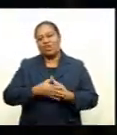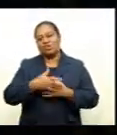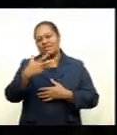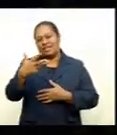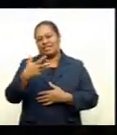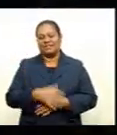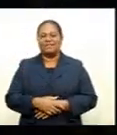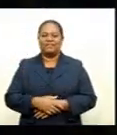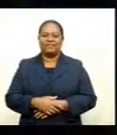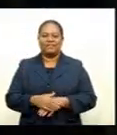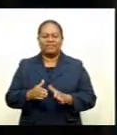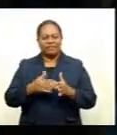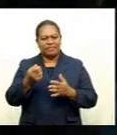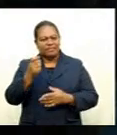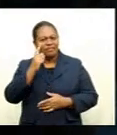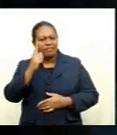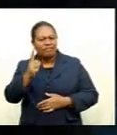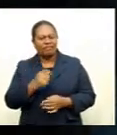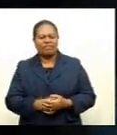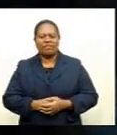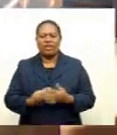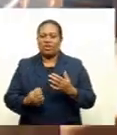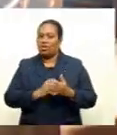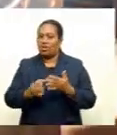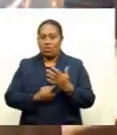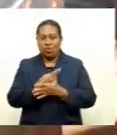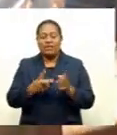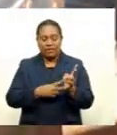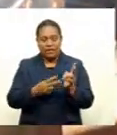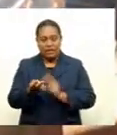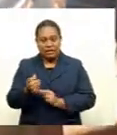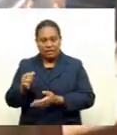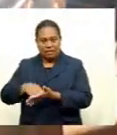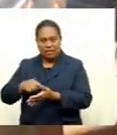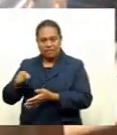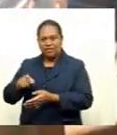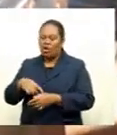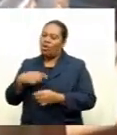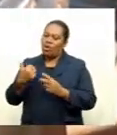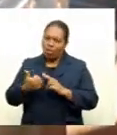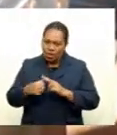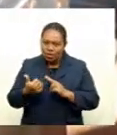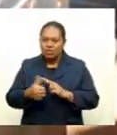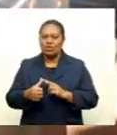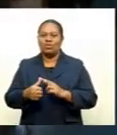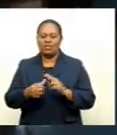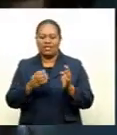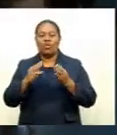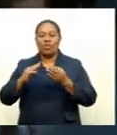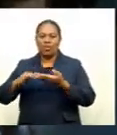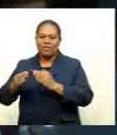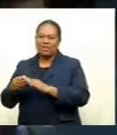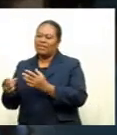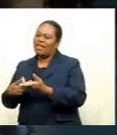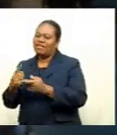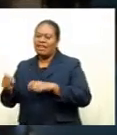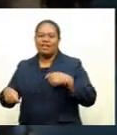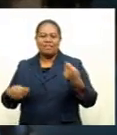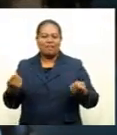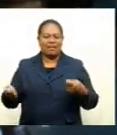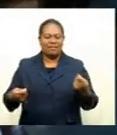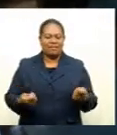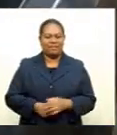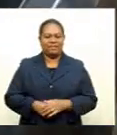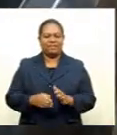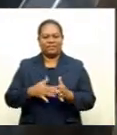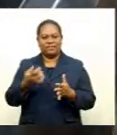and pastries are now sought after not only by villagers but also the surrounding communities in the district. Sivoi learned baking while